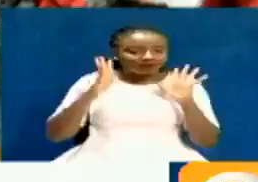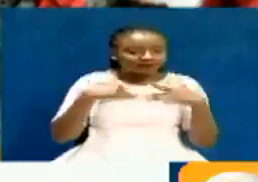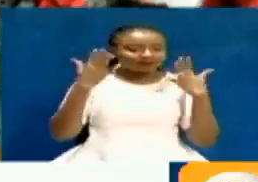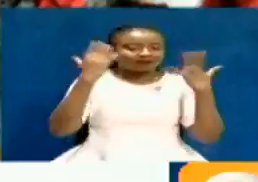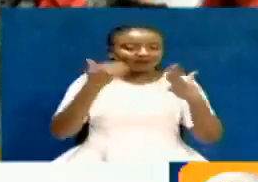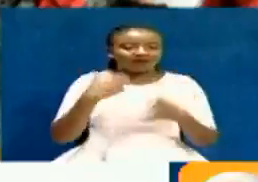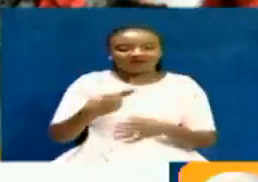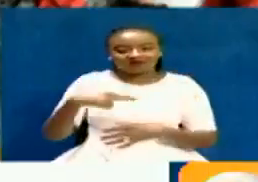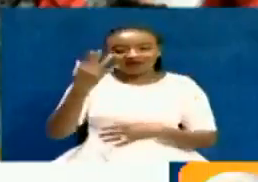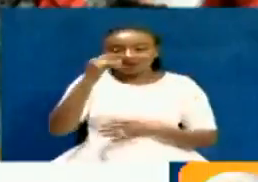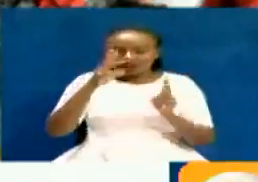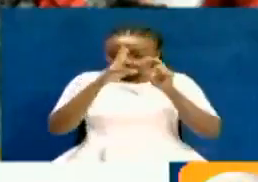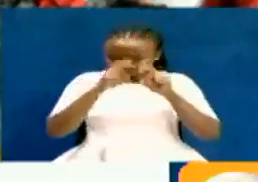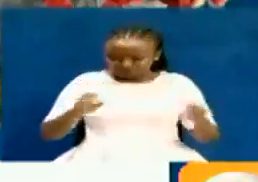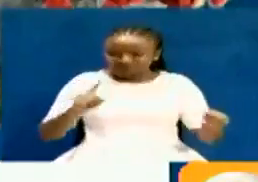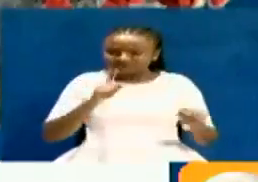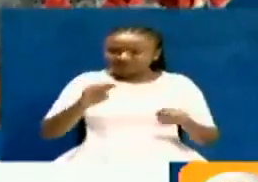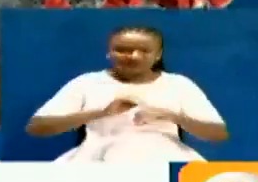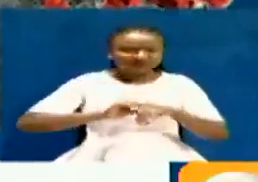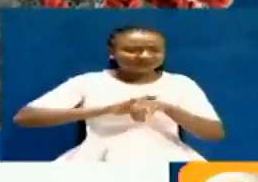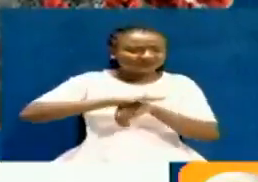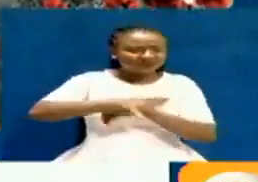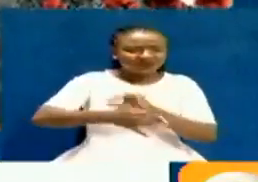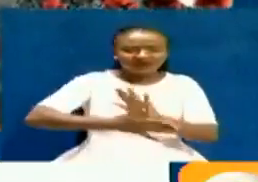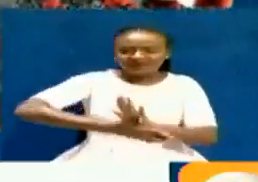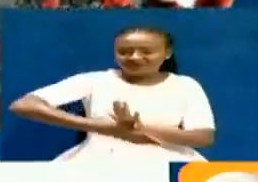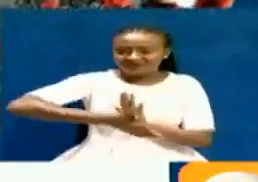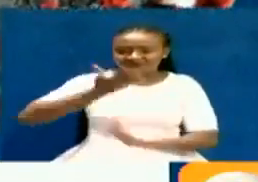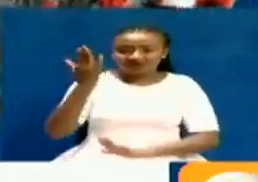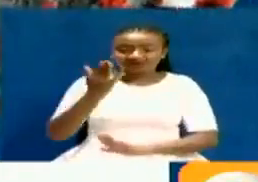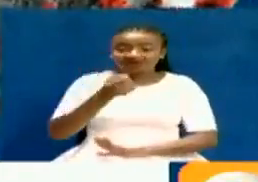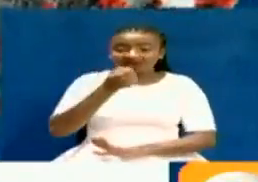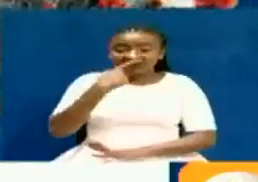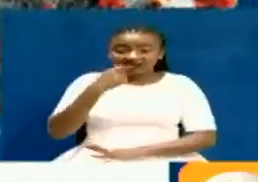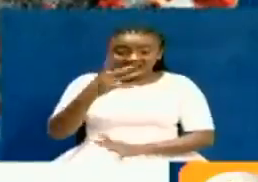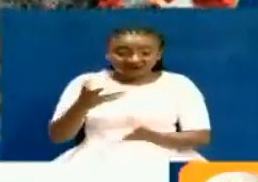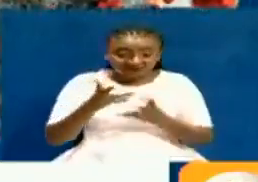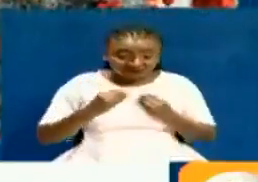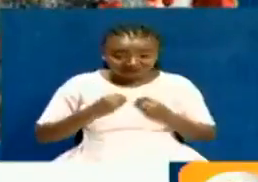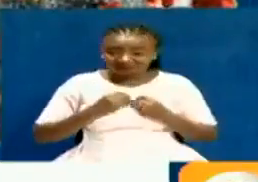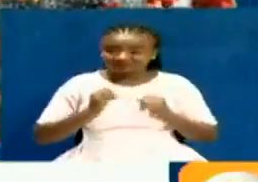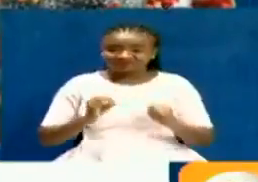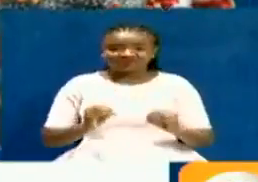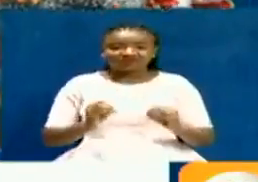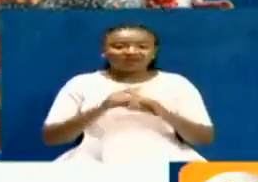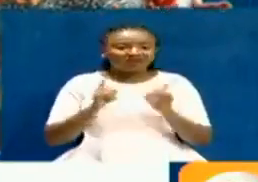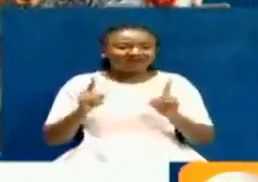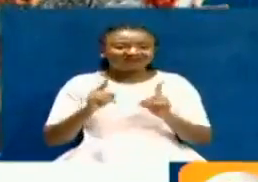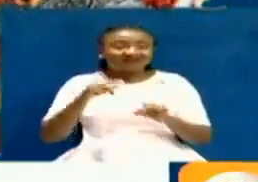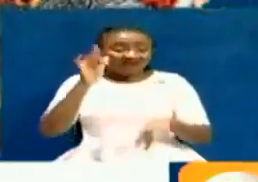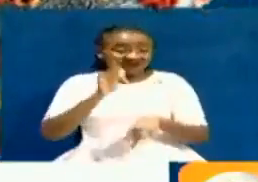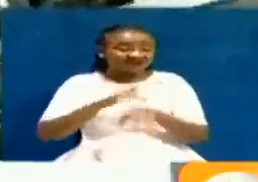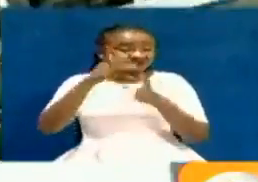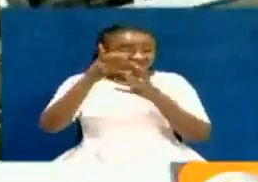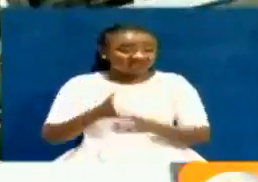preliminary studies showing that it spreads more easily, is moderately resistant to antibodies, but has low severity amongst those